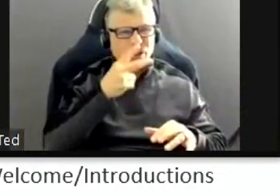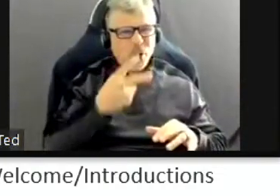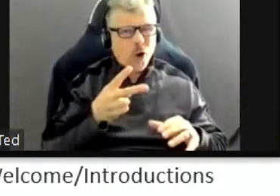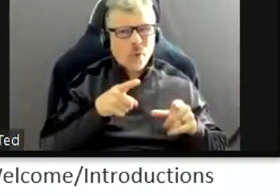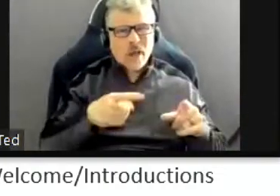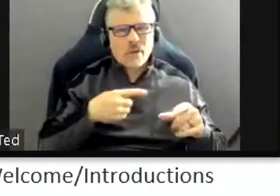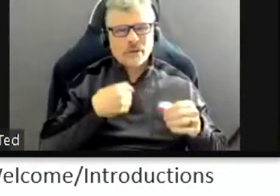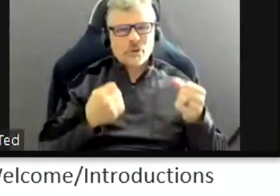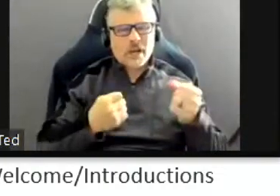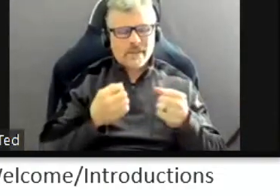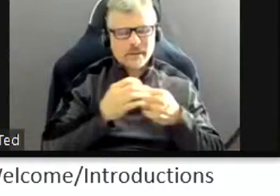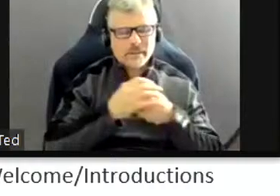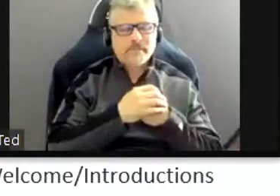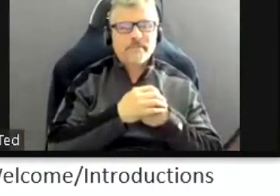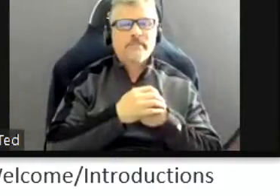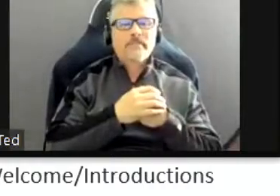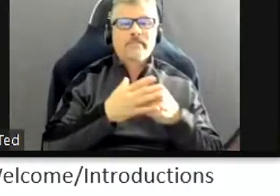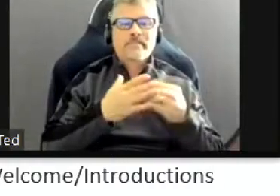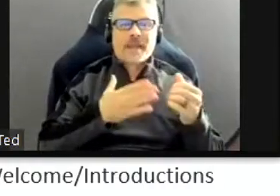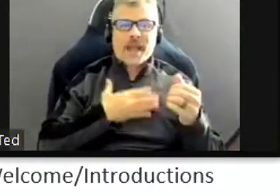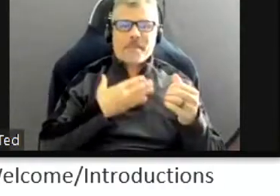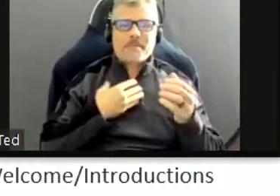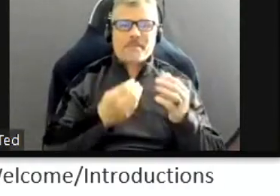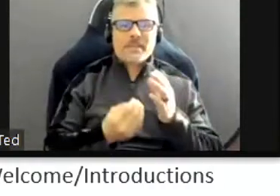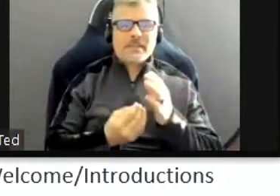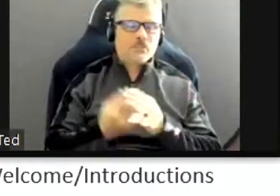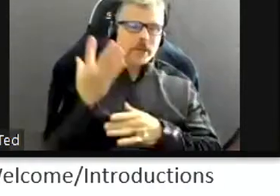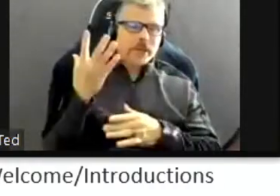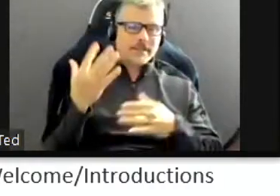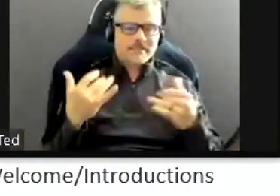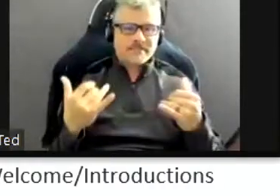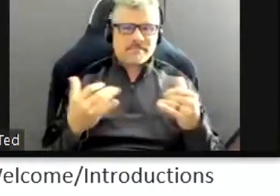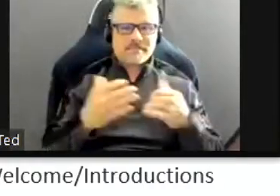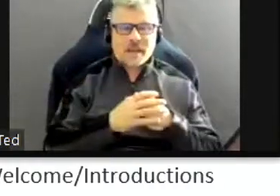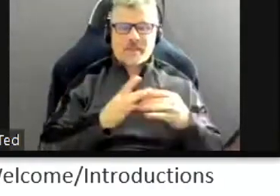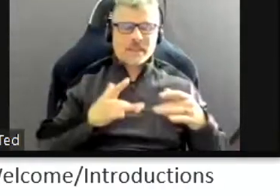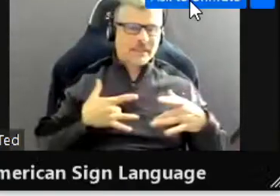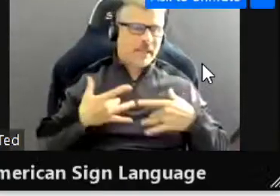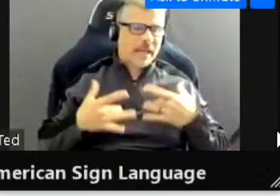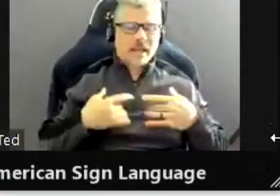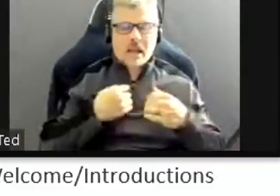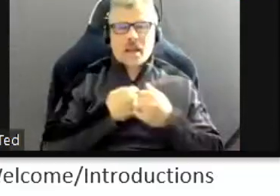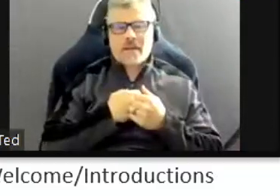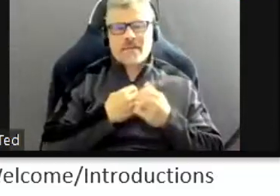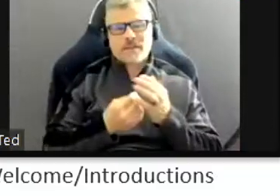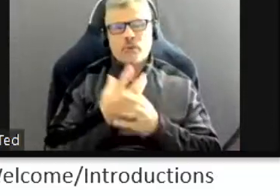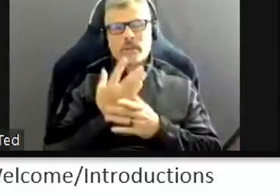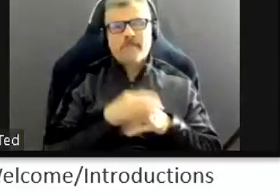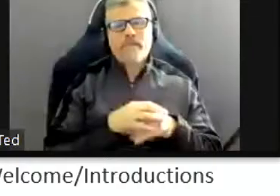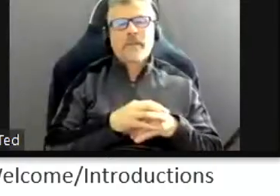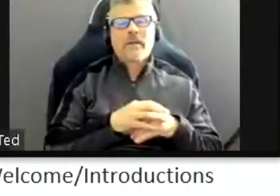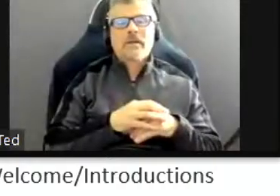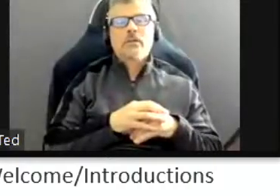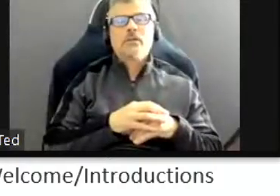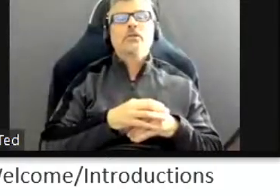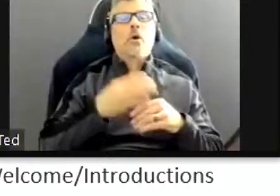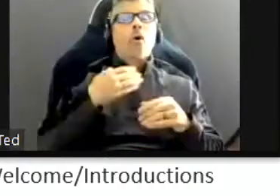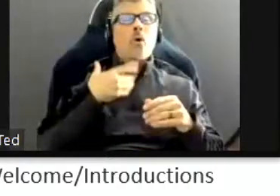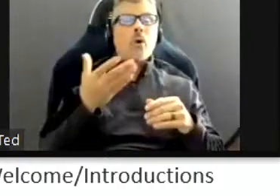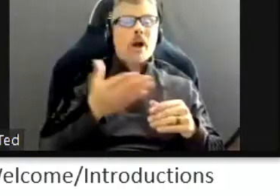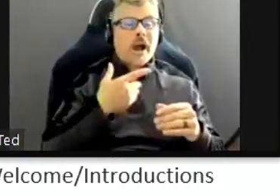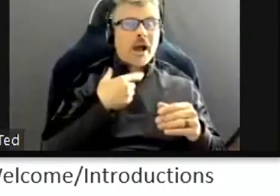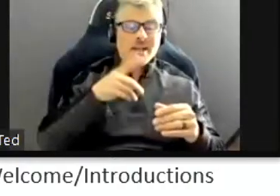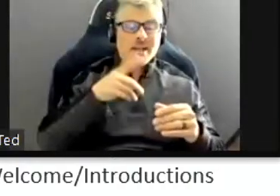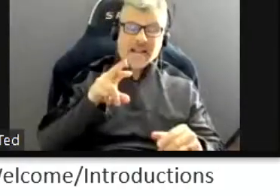but happy spring. So I'm super excited. I love spring. I bring you greetings on behalf of Dr. Wright.